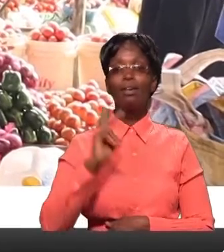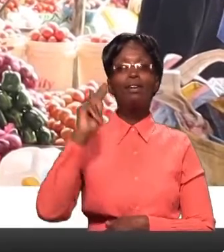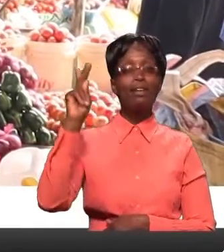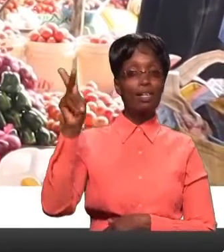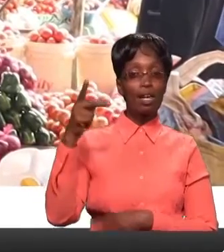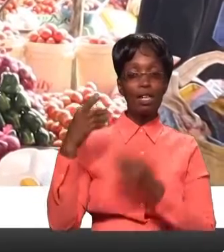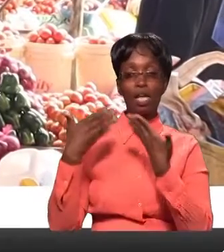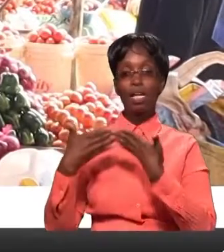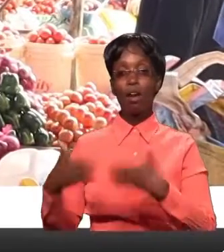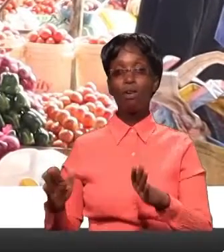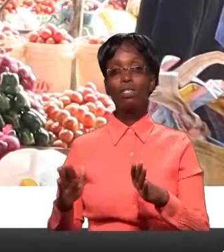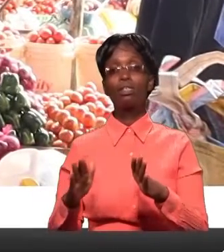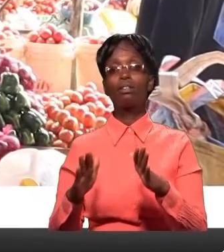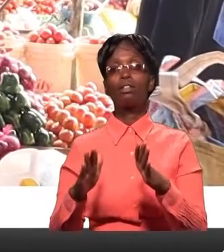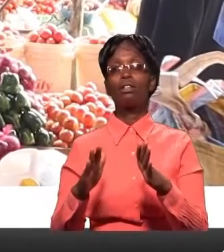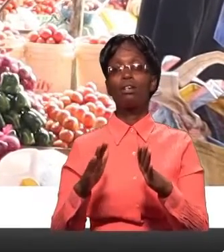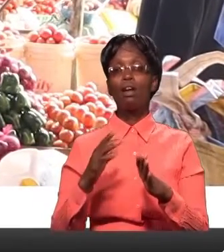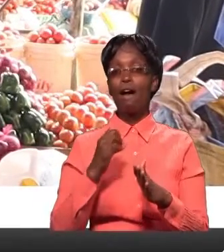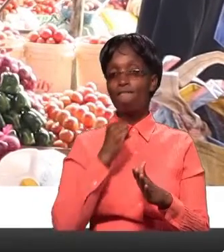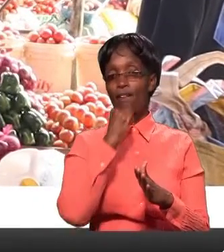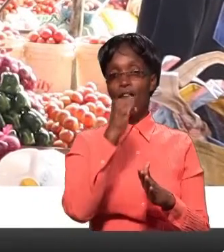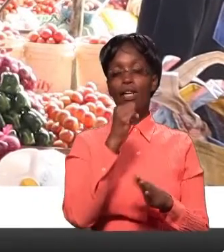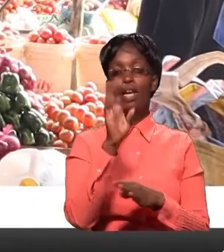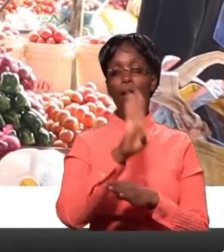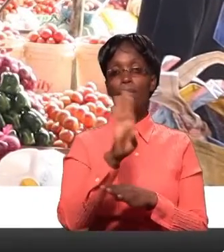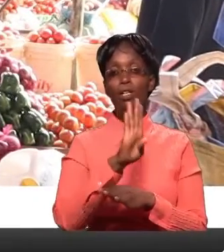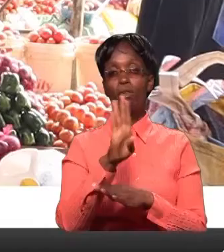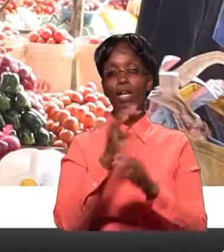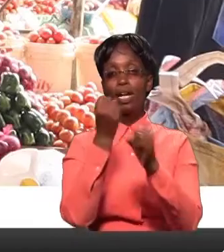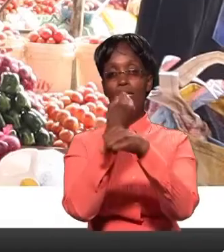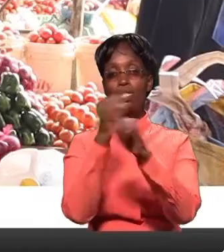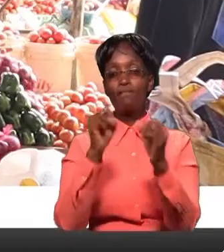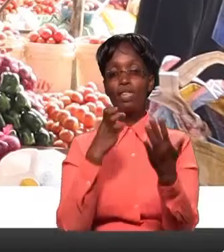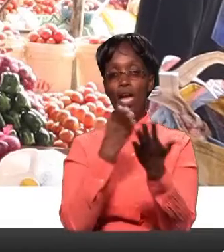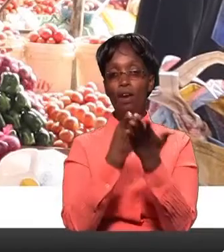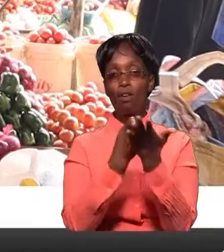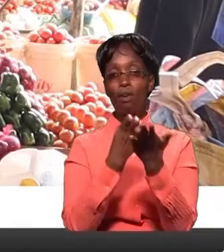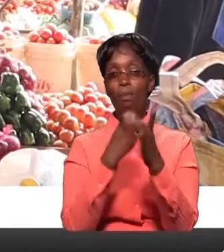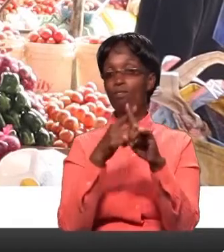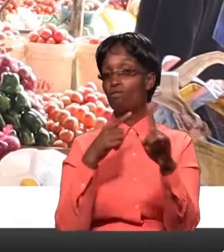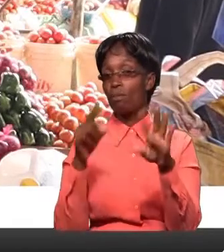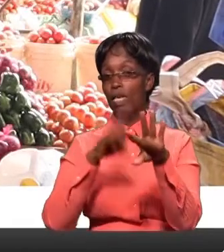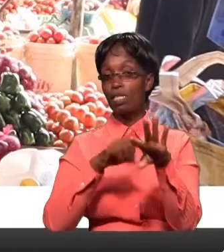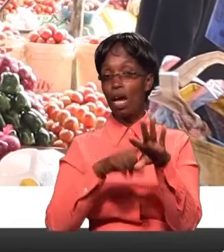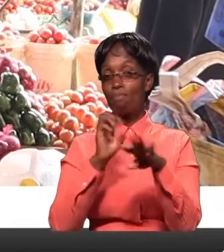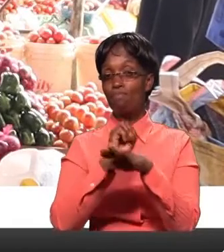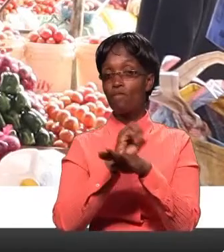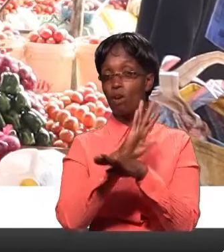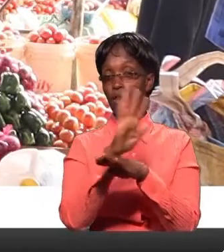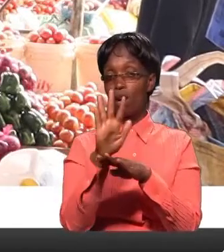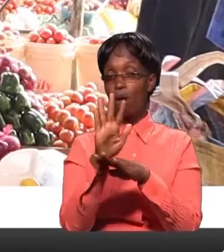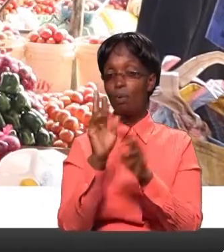licha ya kuwa Kenya imepoteza takriban shilingi bilioni 560 katika ukuaji wa uchumi tangu janga la corona kuripotiwa